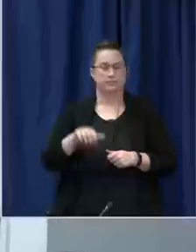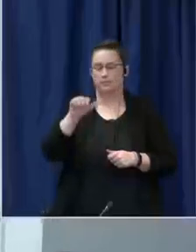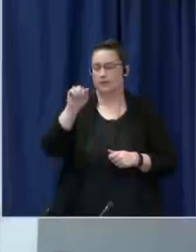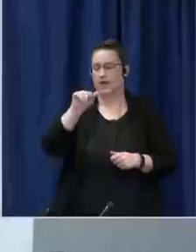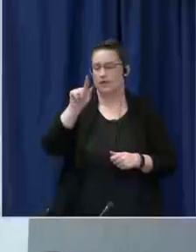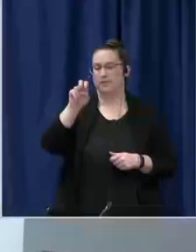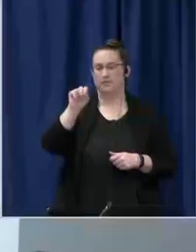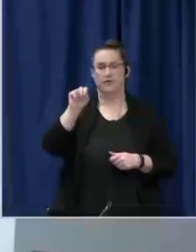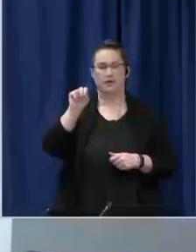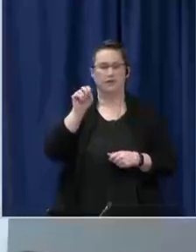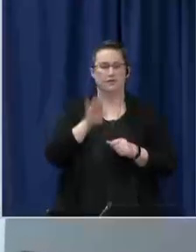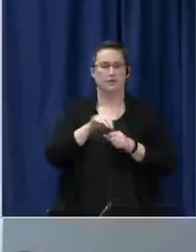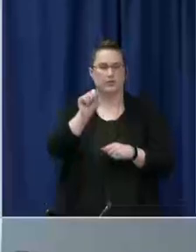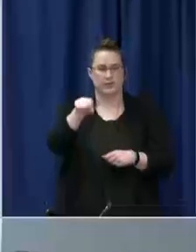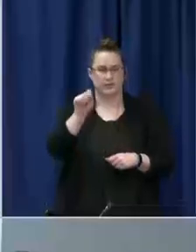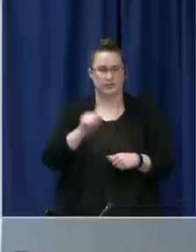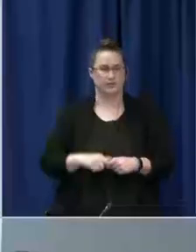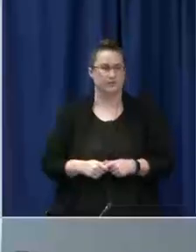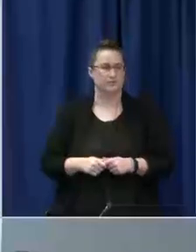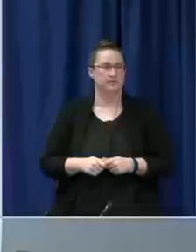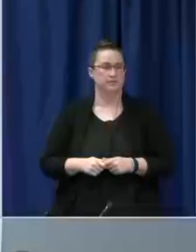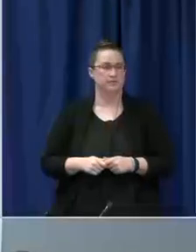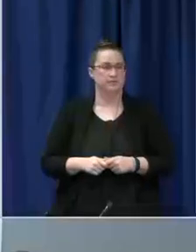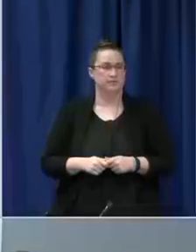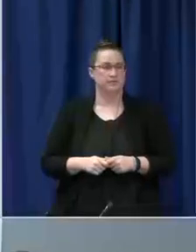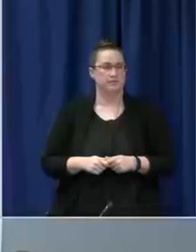Amazon votes yes.